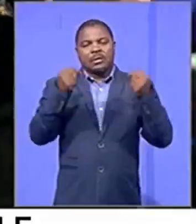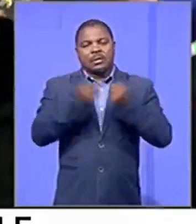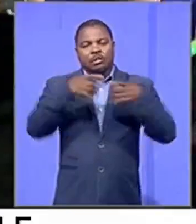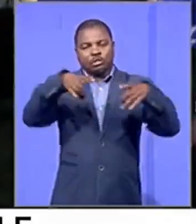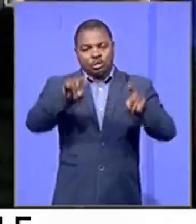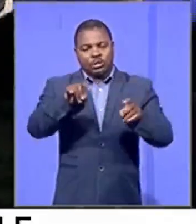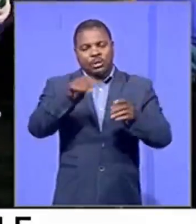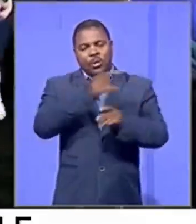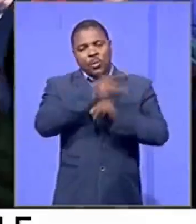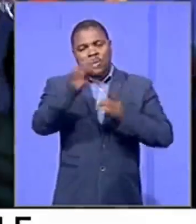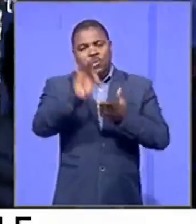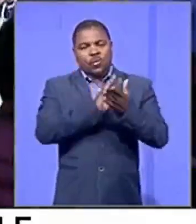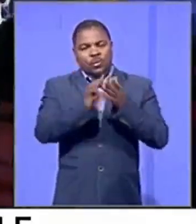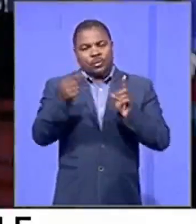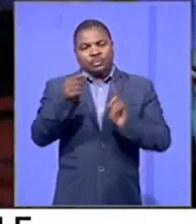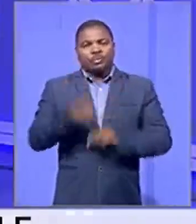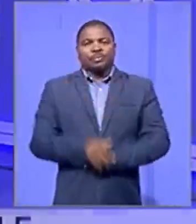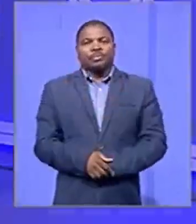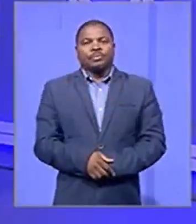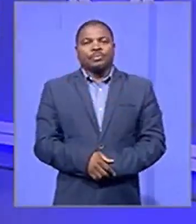la DA.